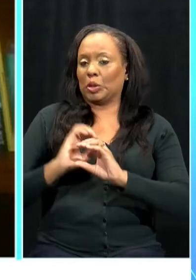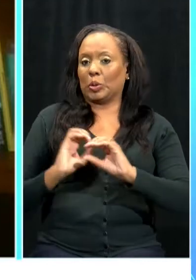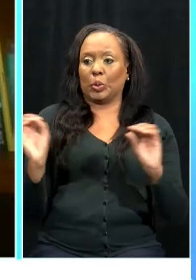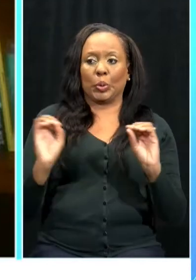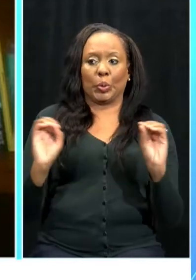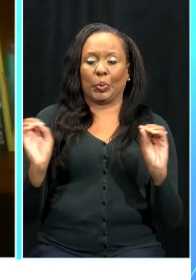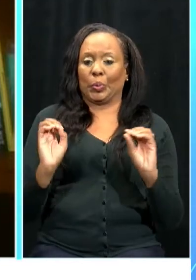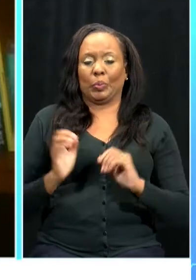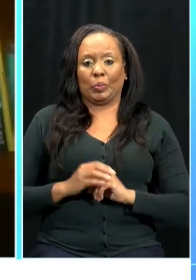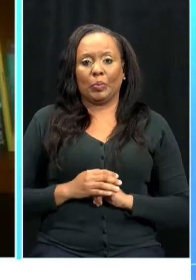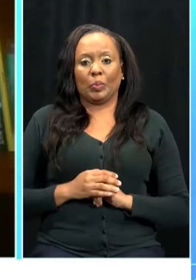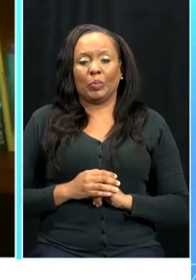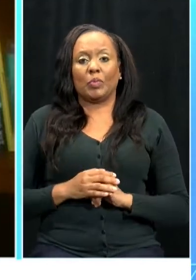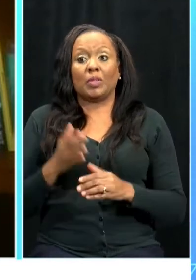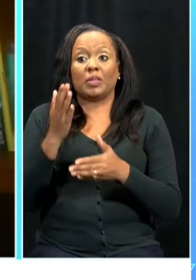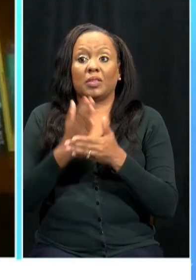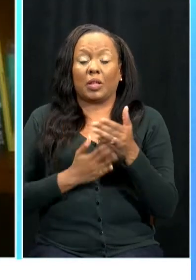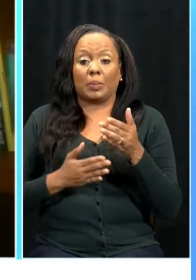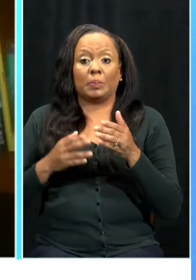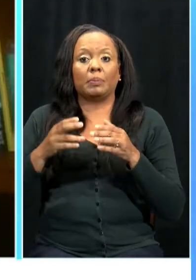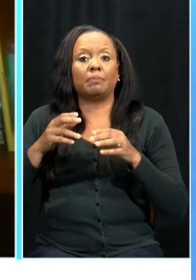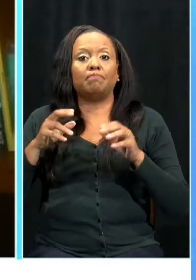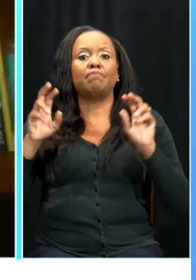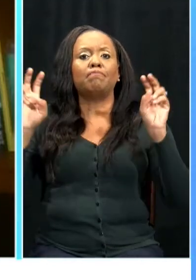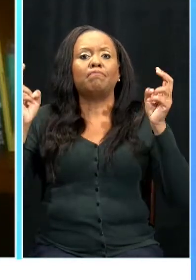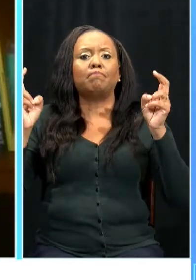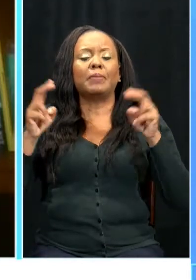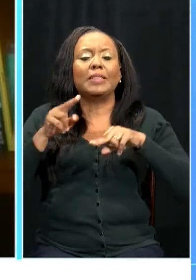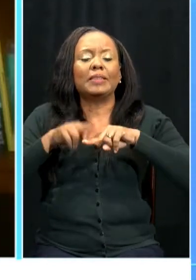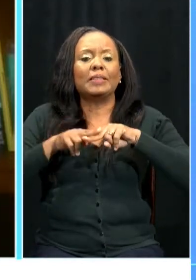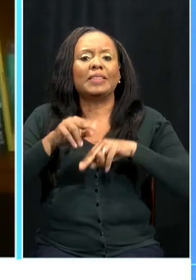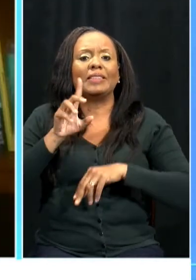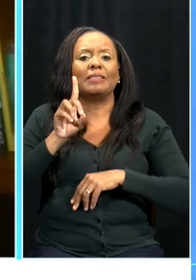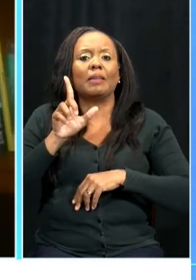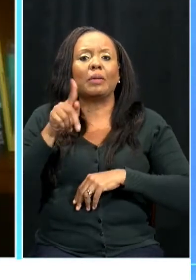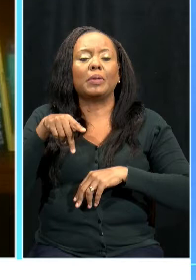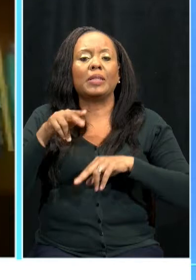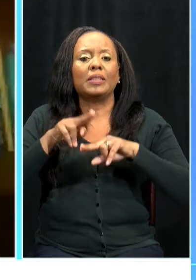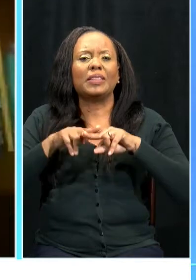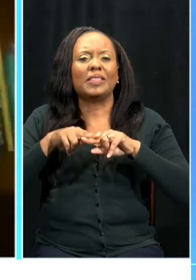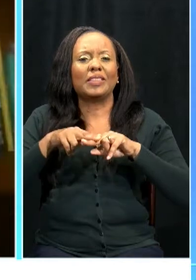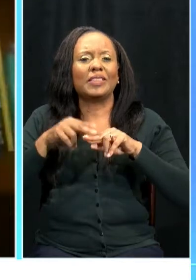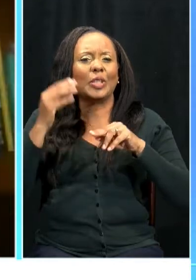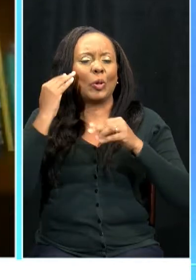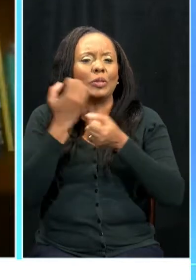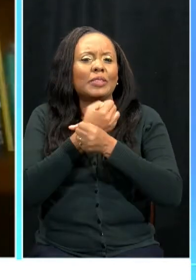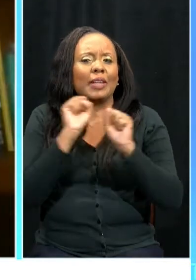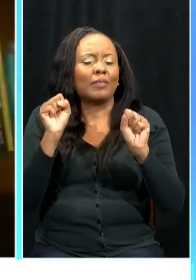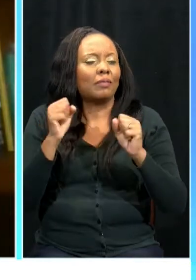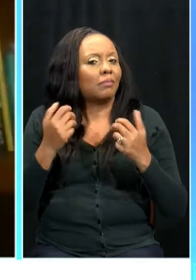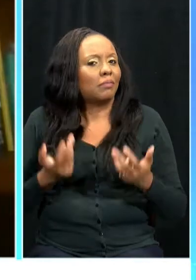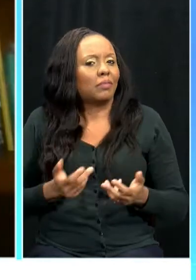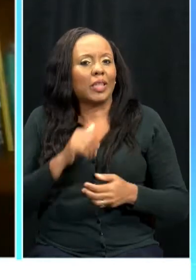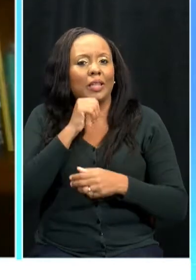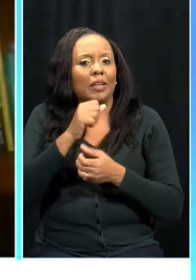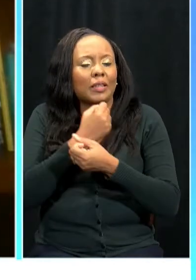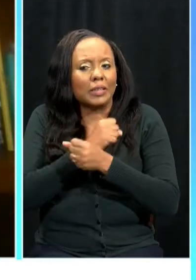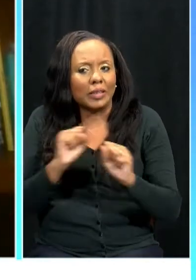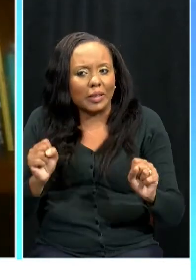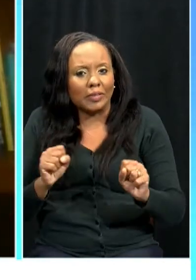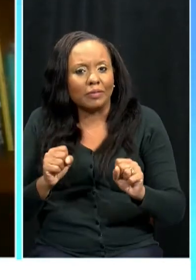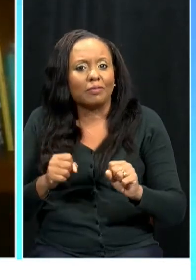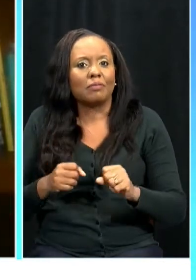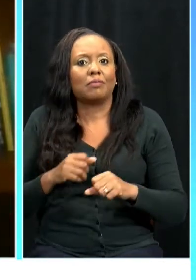seats, that are historically DLP seats, would feel that they've been given an early chance to come and put